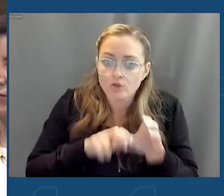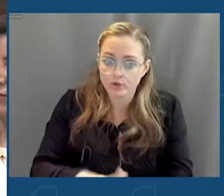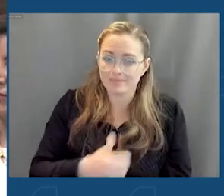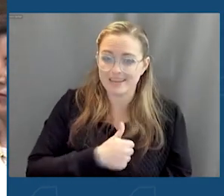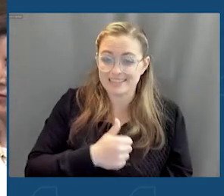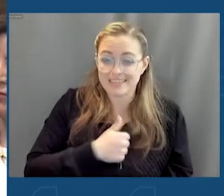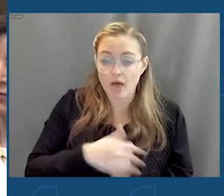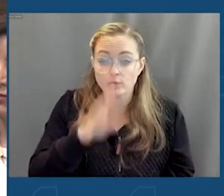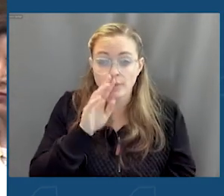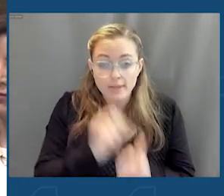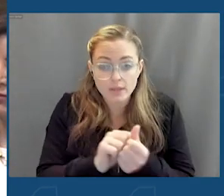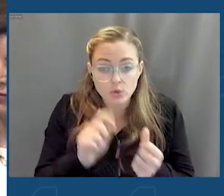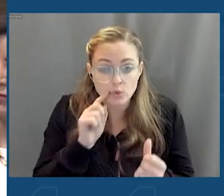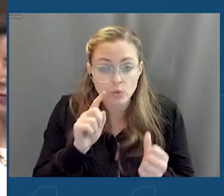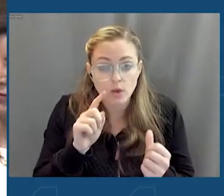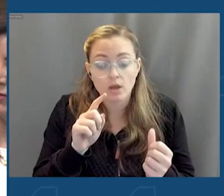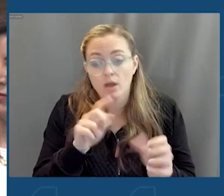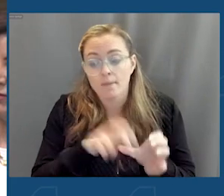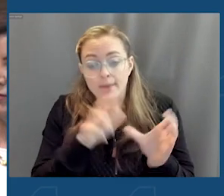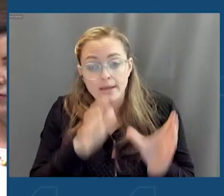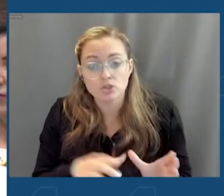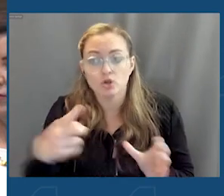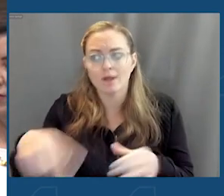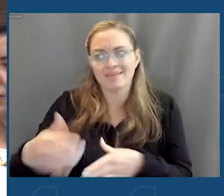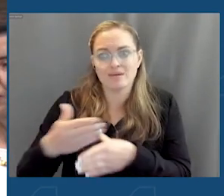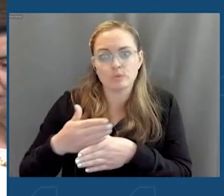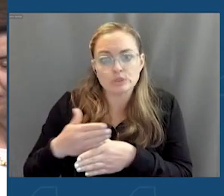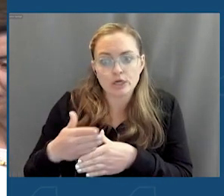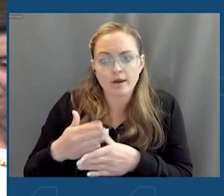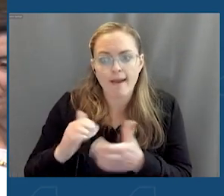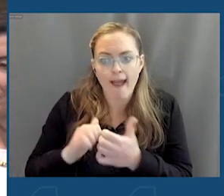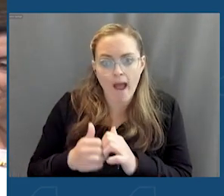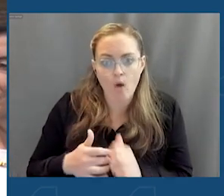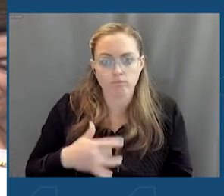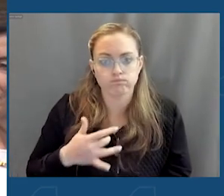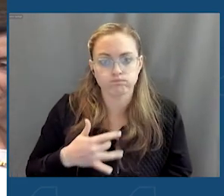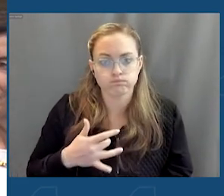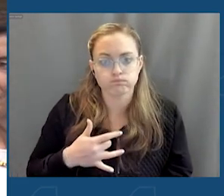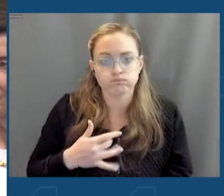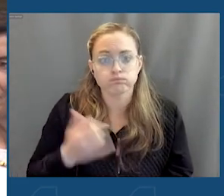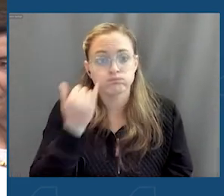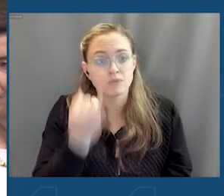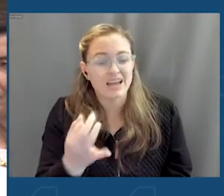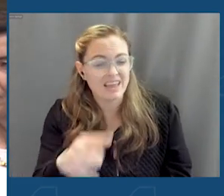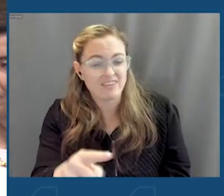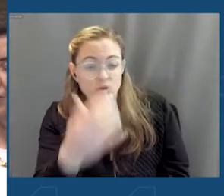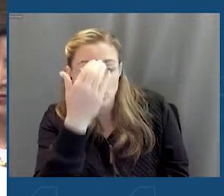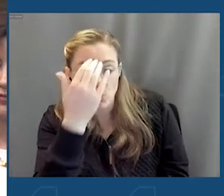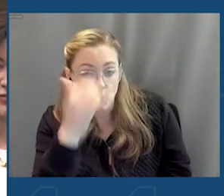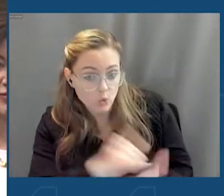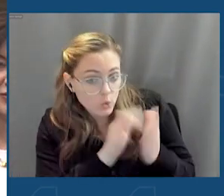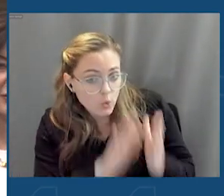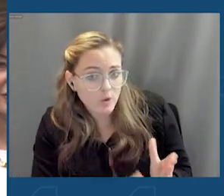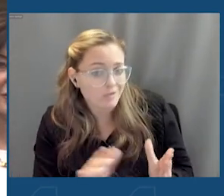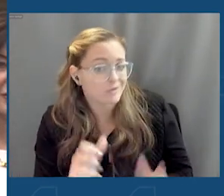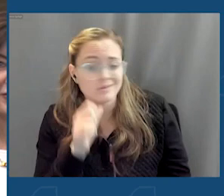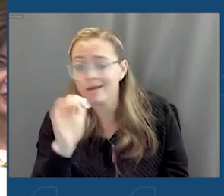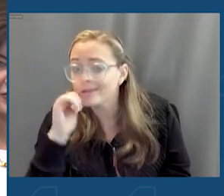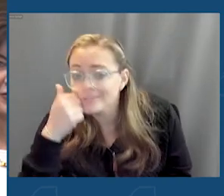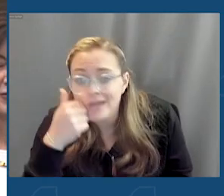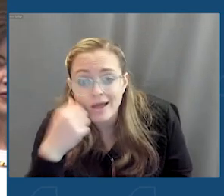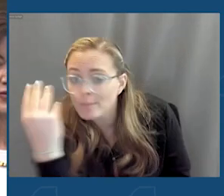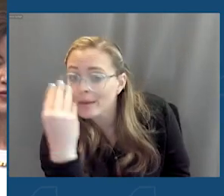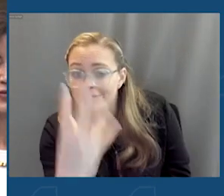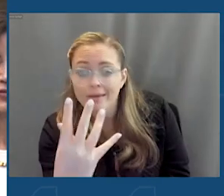to passengers, and they were sharing how they felt. And if anyone knows New Yorkers, they are not shy about sharing